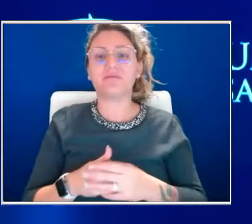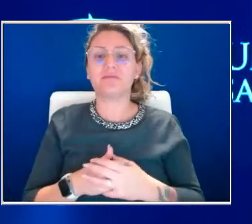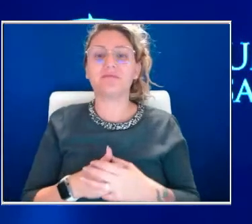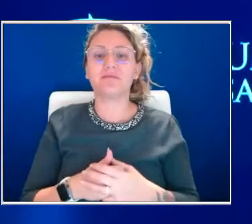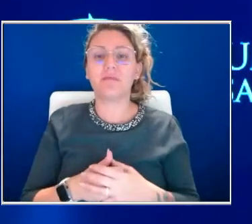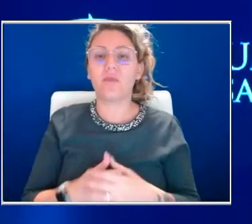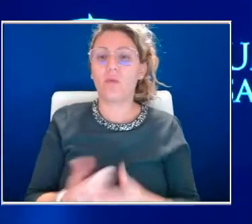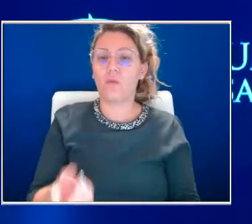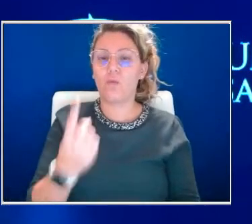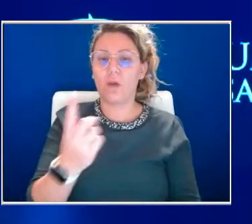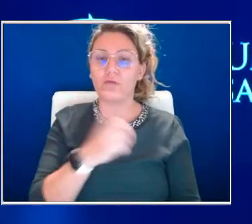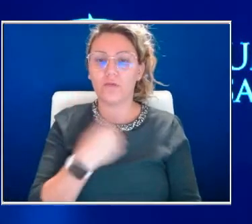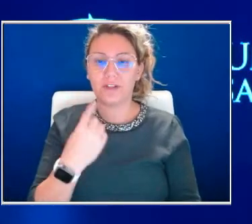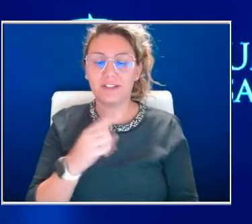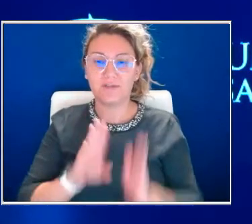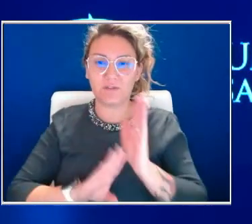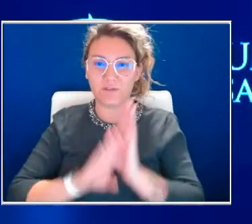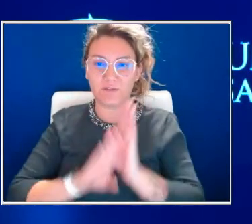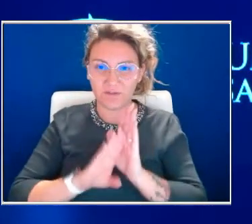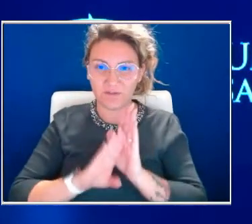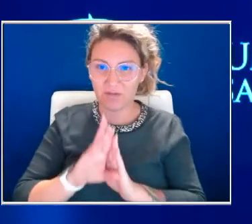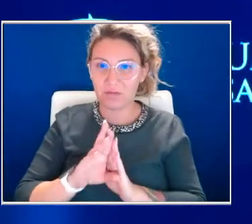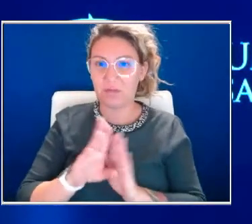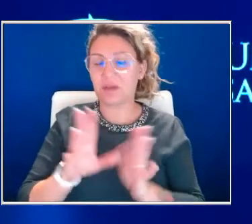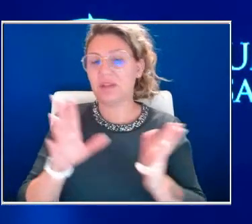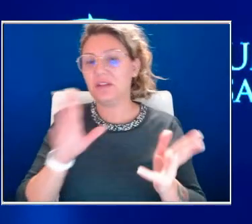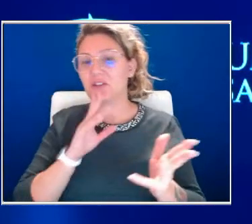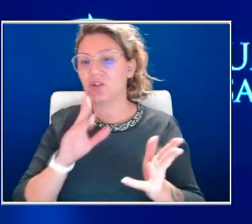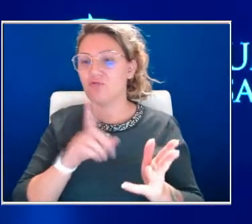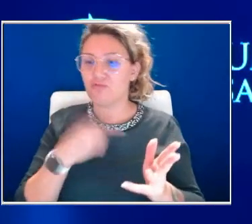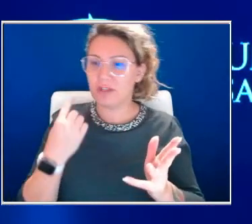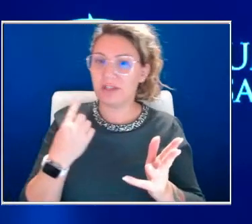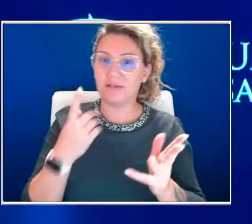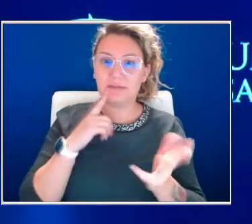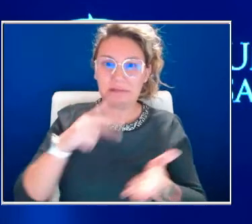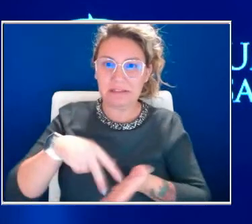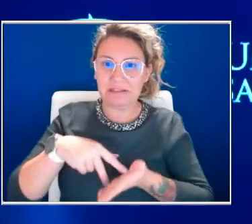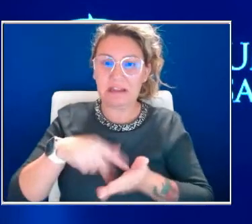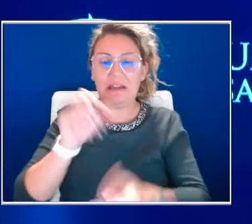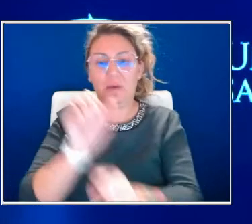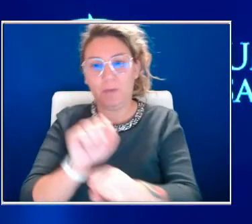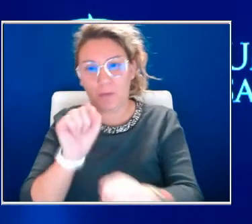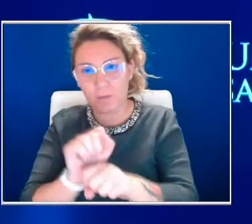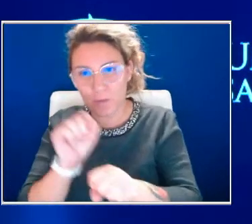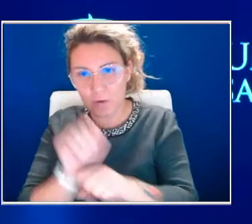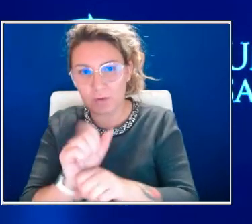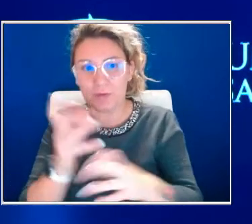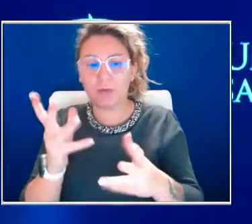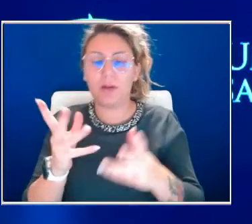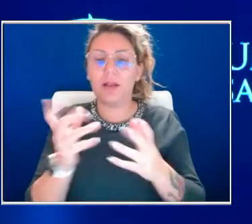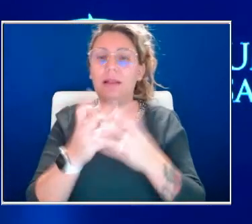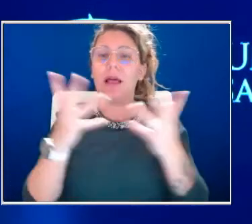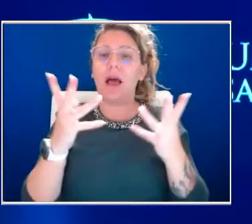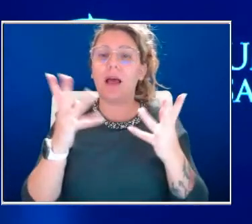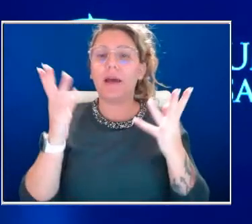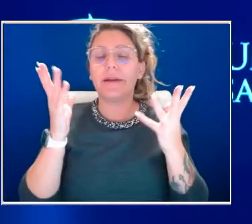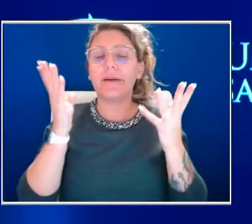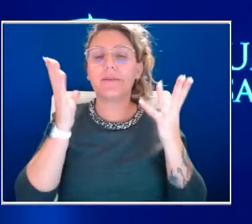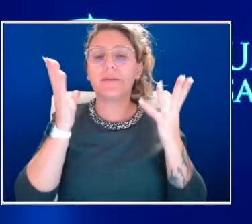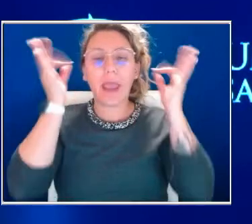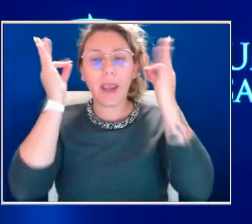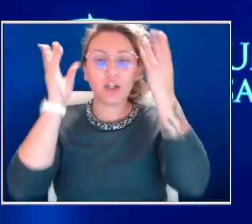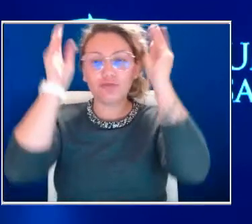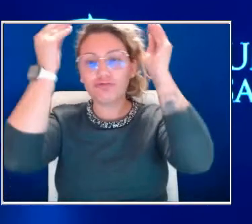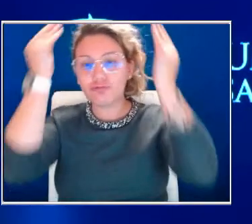for developing varicose veins is having a standing occupation. So we see a lot of hairdressers, assembly line workers, doctors,